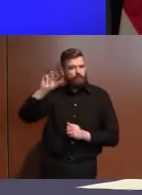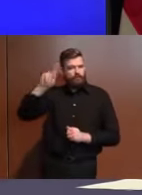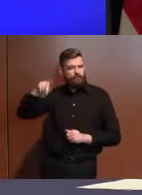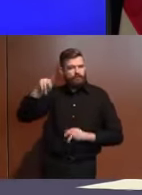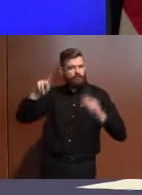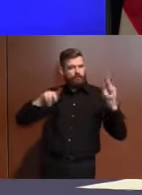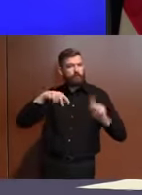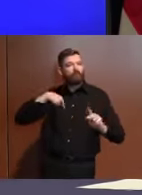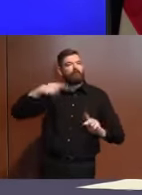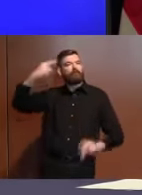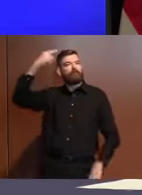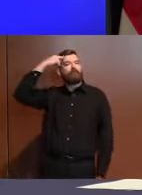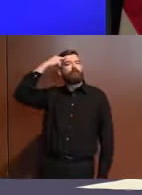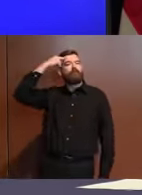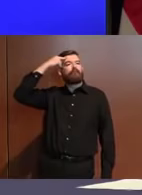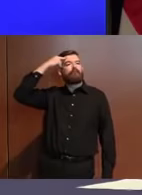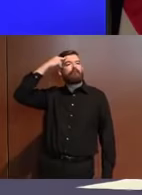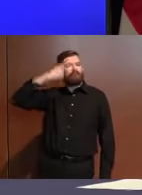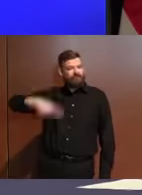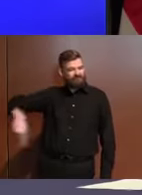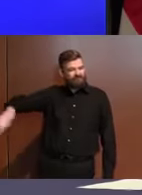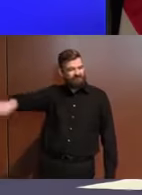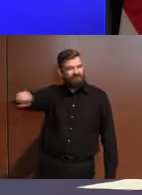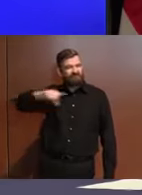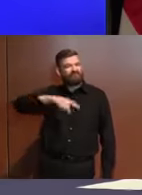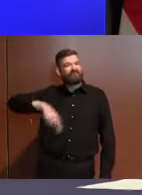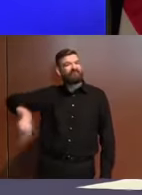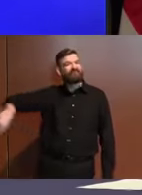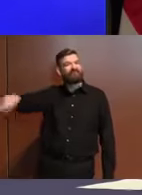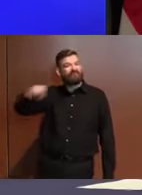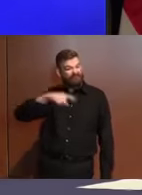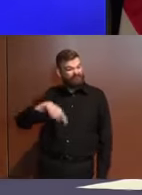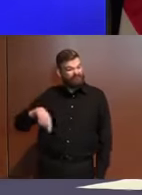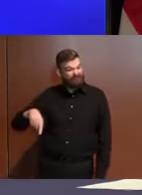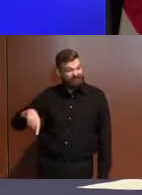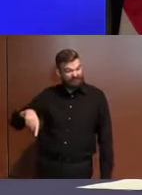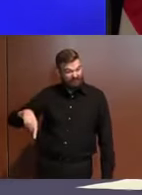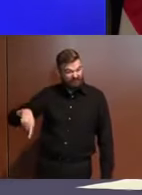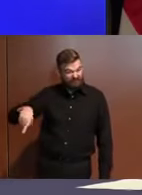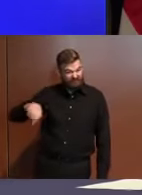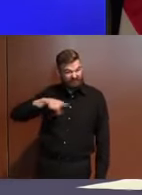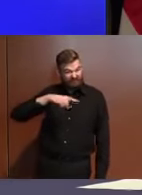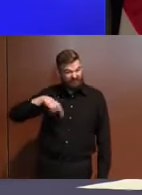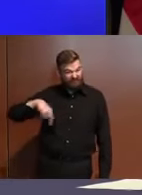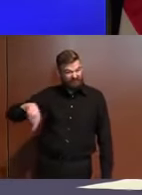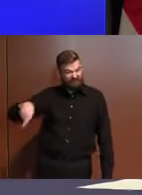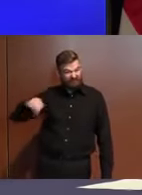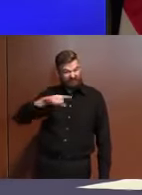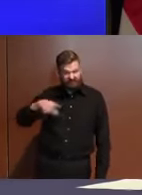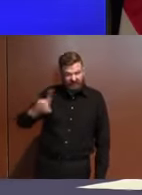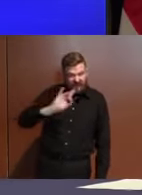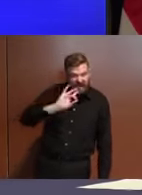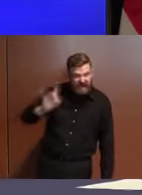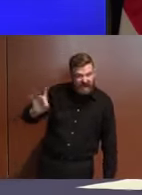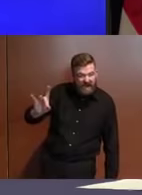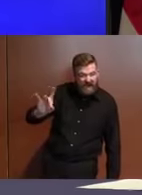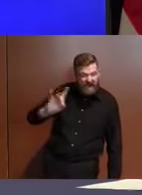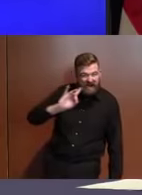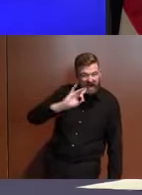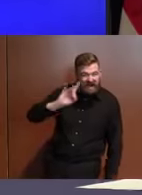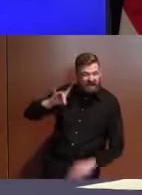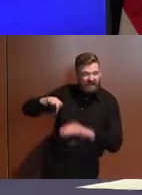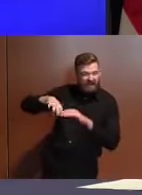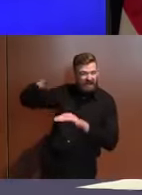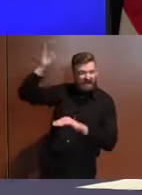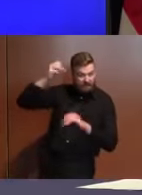can correct me if I'm wrong, that we were speaking to folks if they were 80 or 85 years old or older, and we got a lot of them